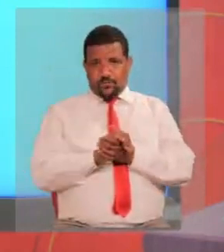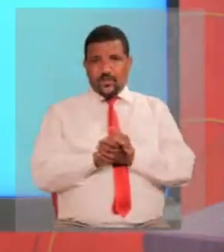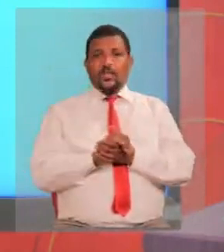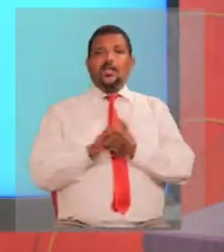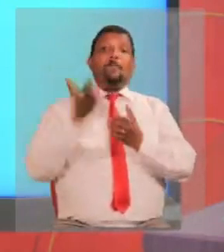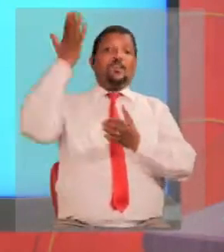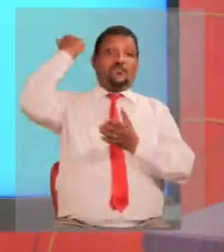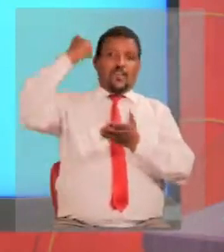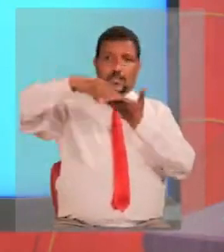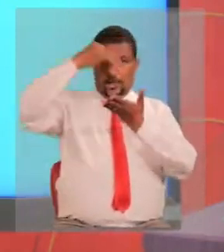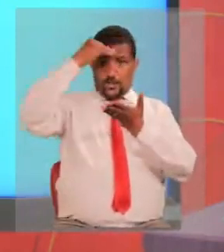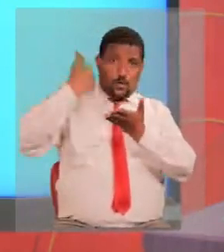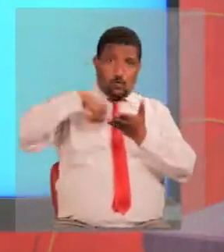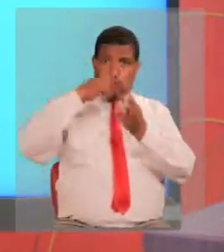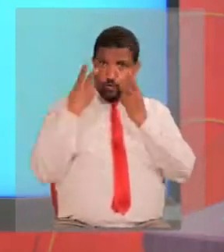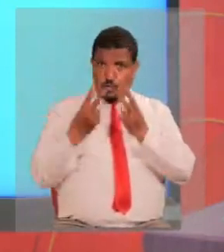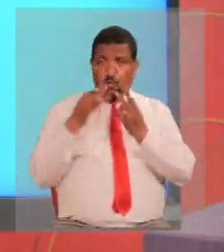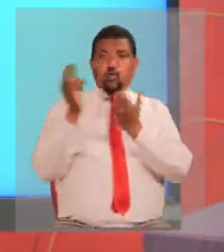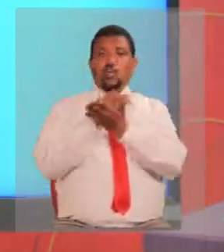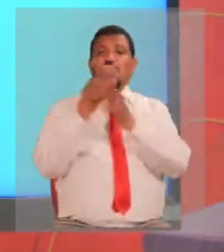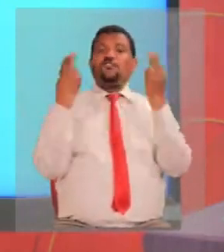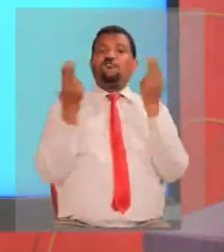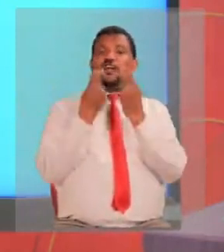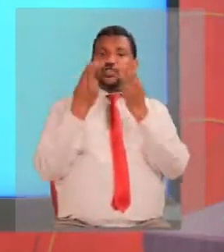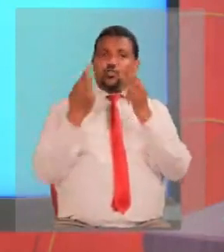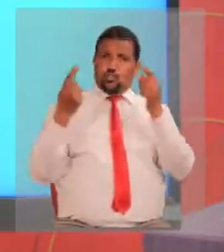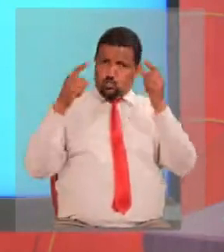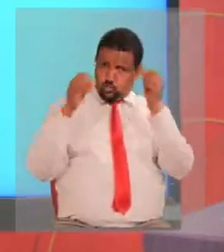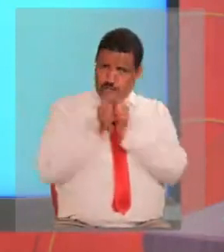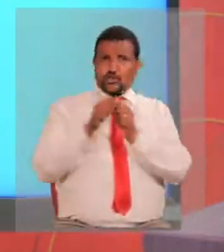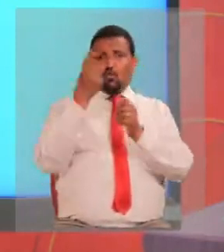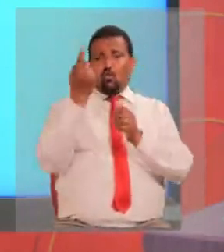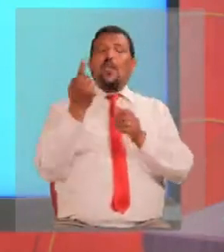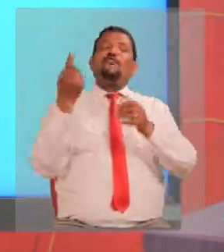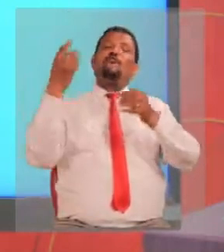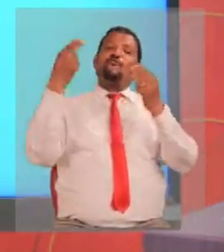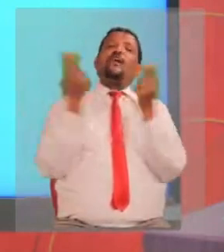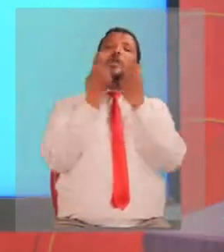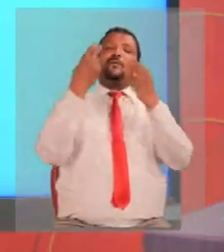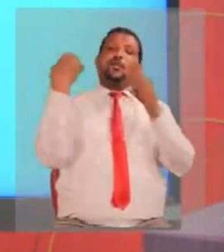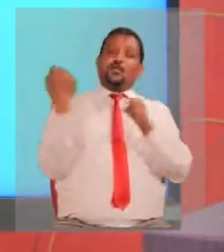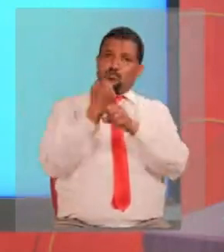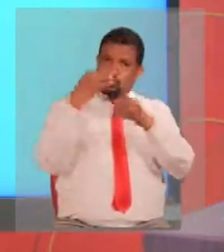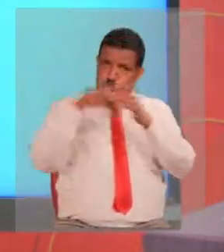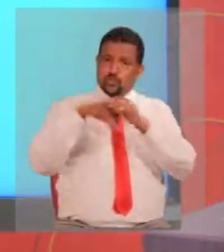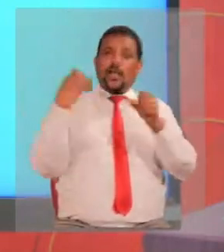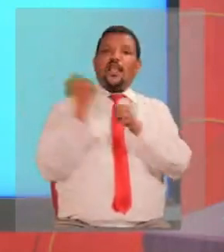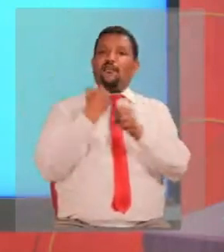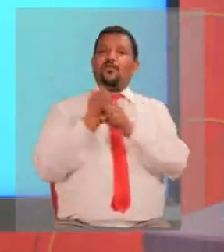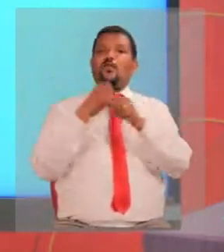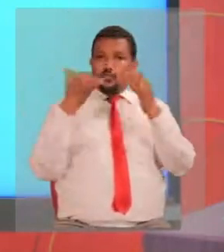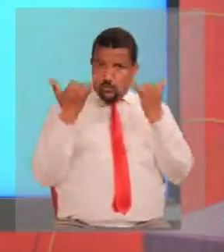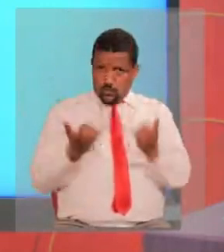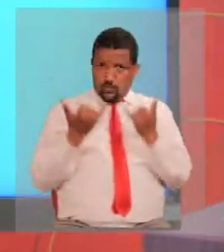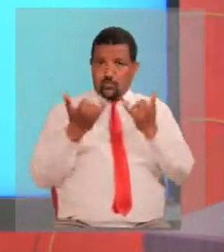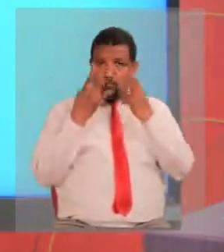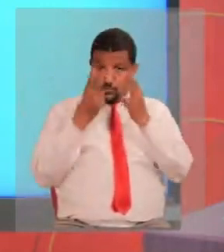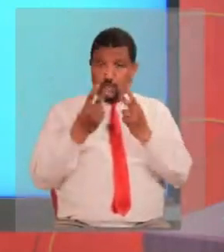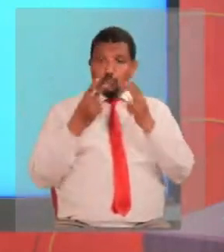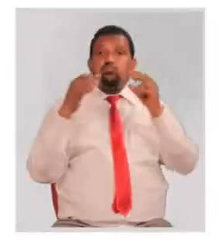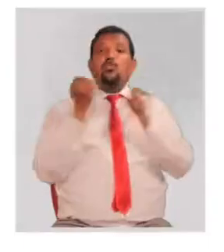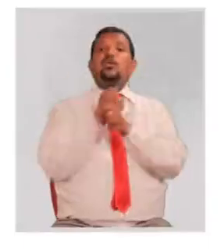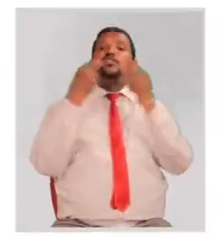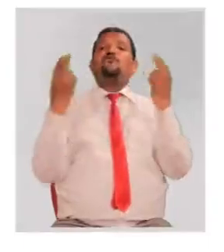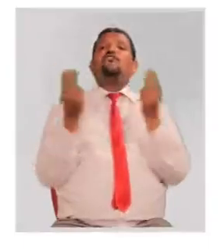the previous lesson, we saw production function with one variable input labor. Today, we are going to see the production function with